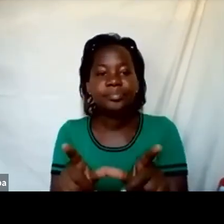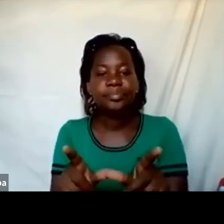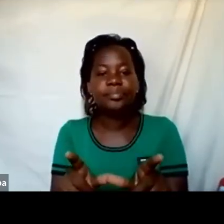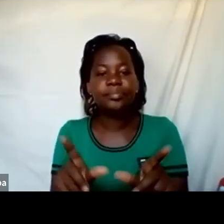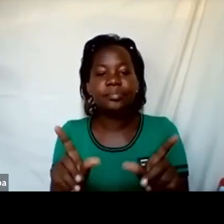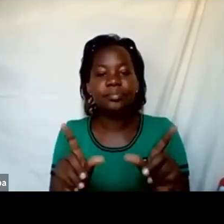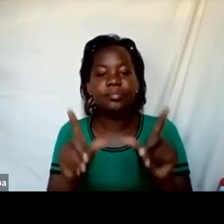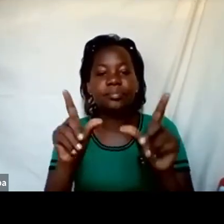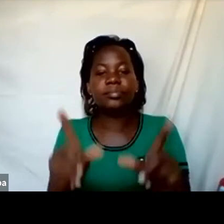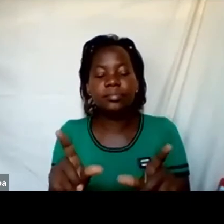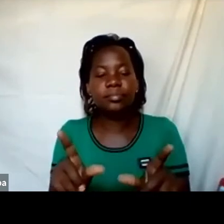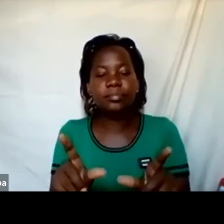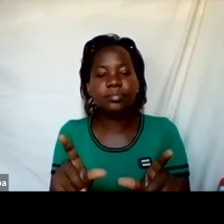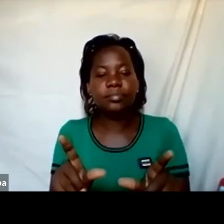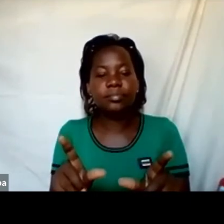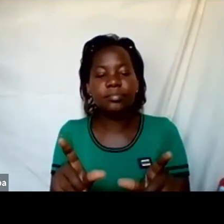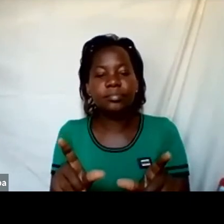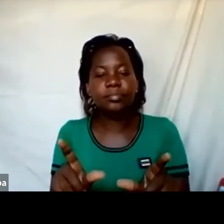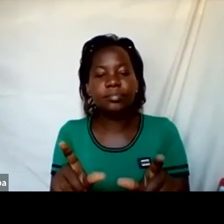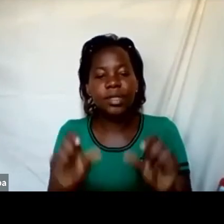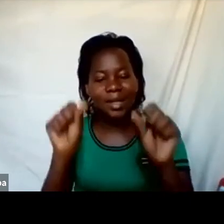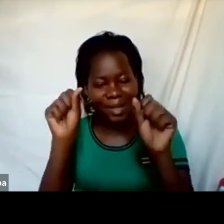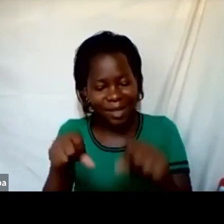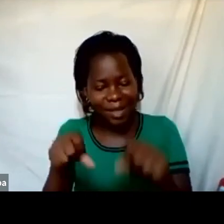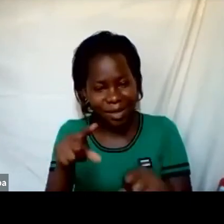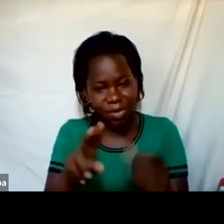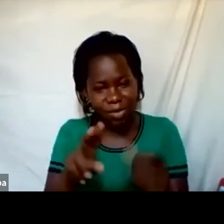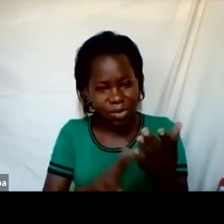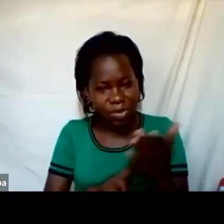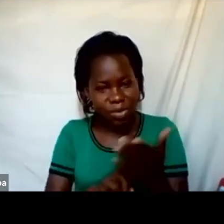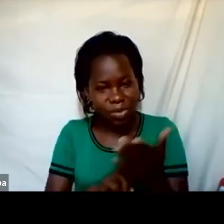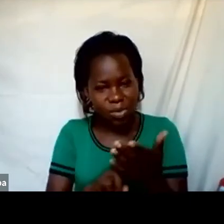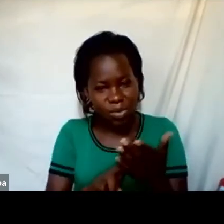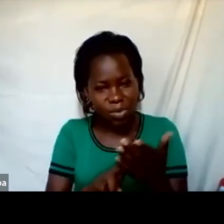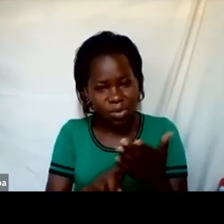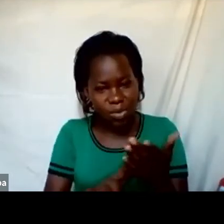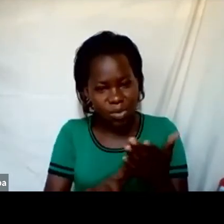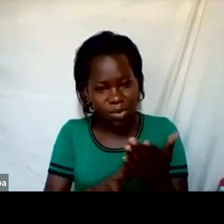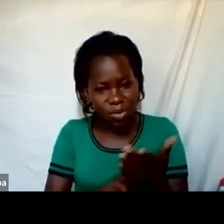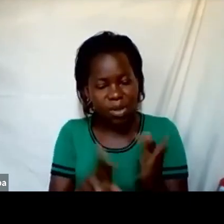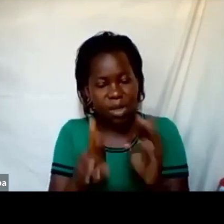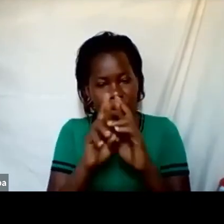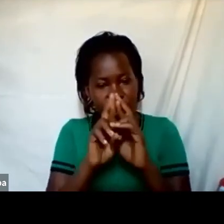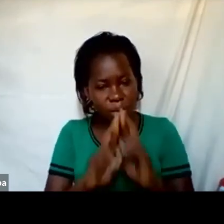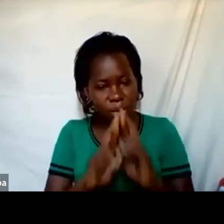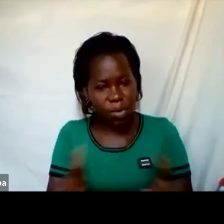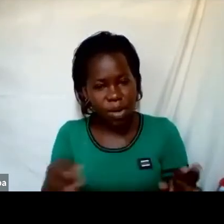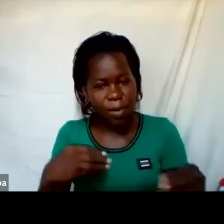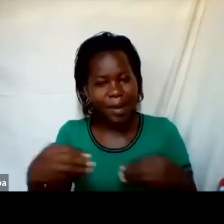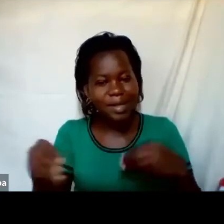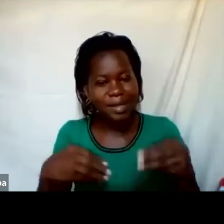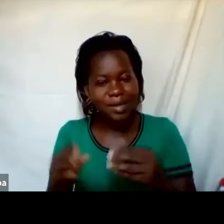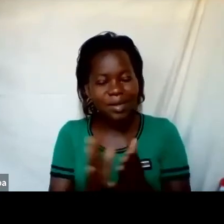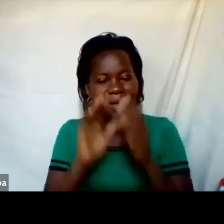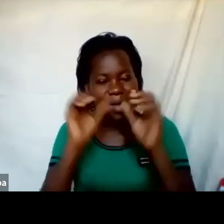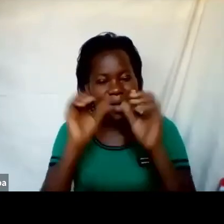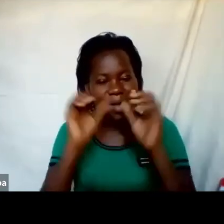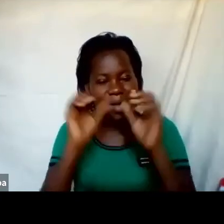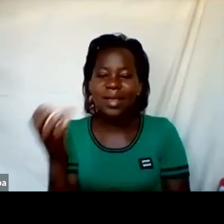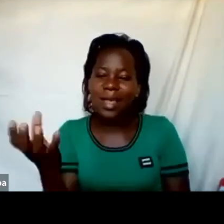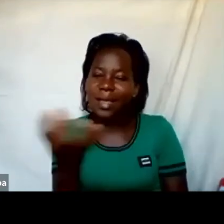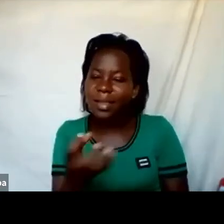that process. Can you use the readily available materials? Can you do a risk assessment of those materials vis-a-vis